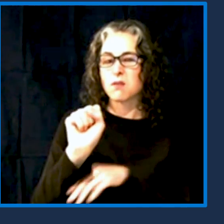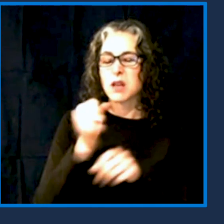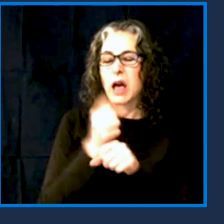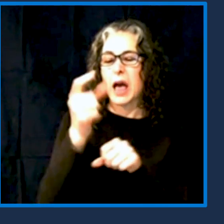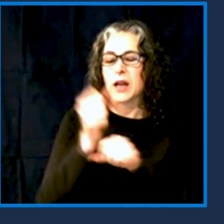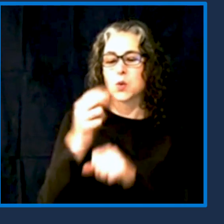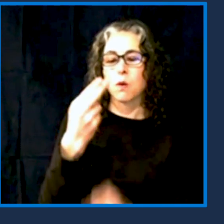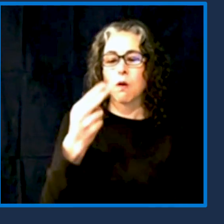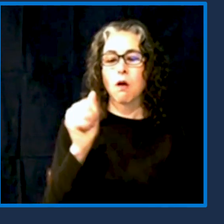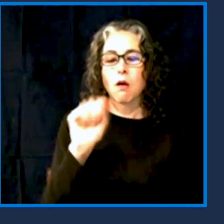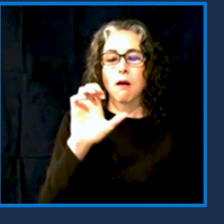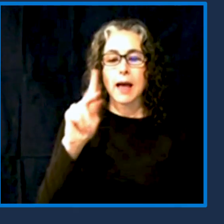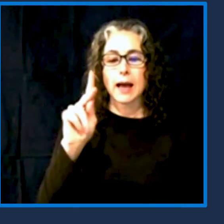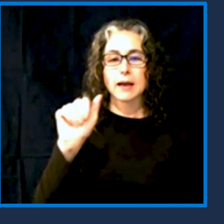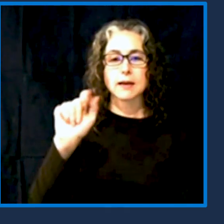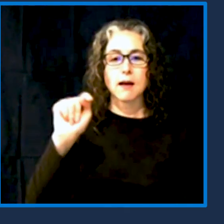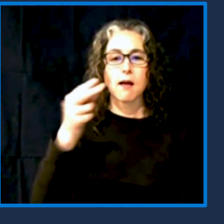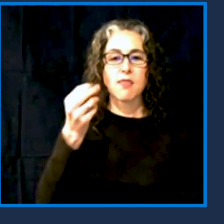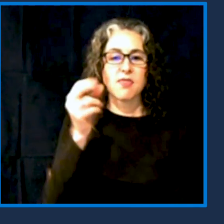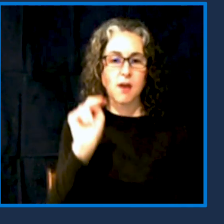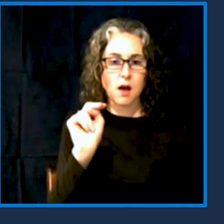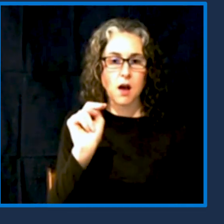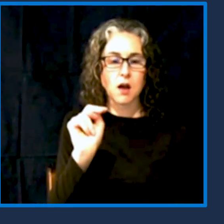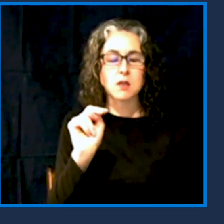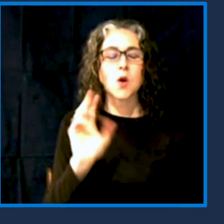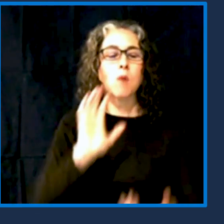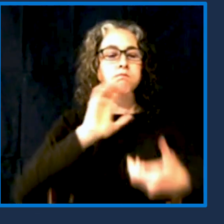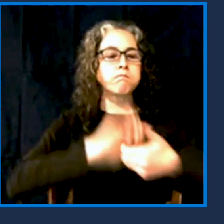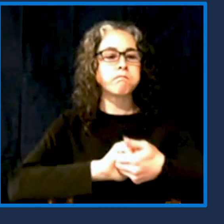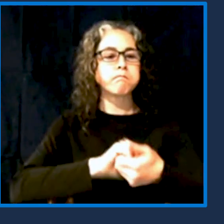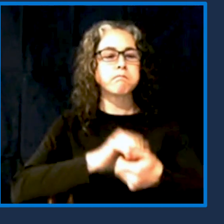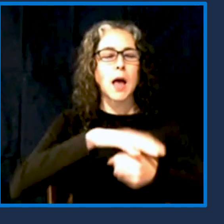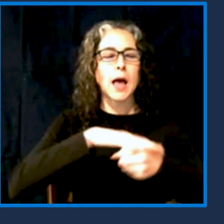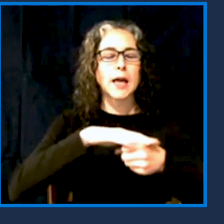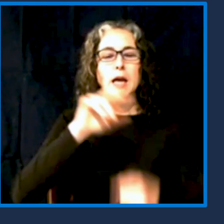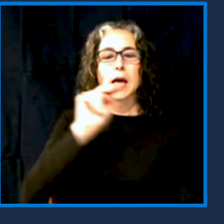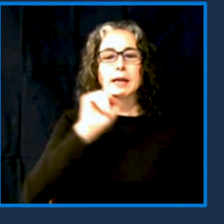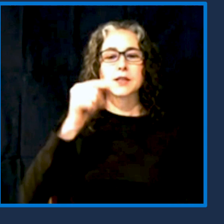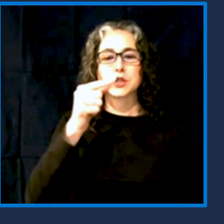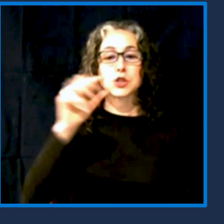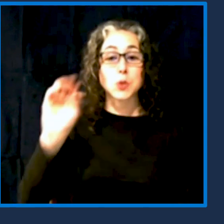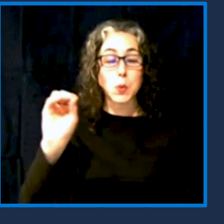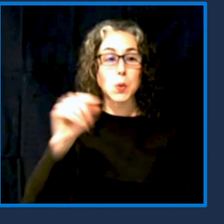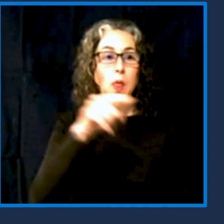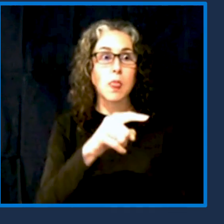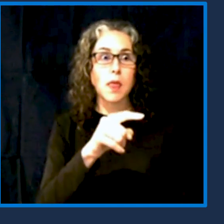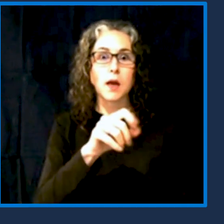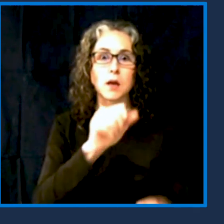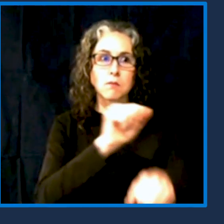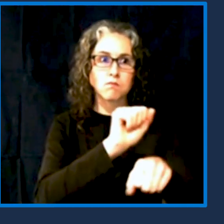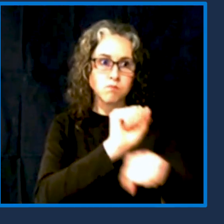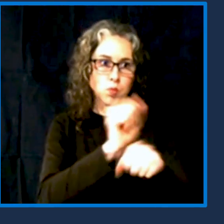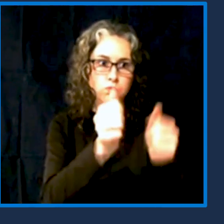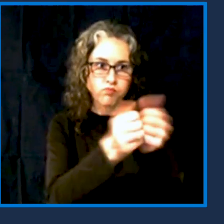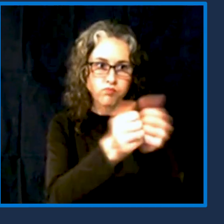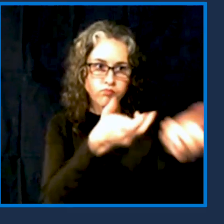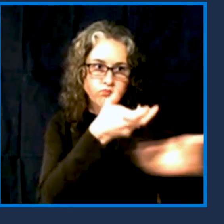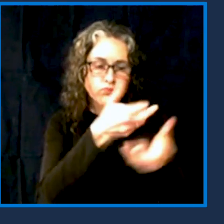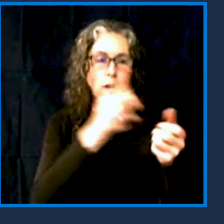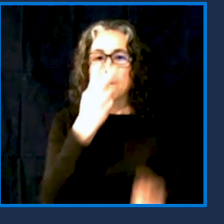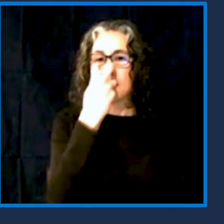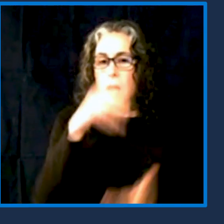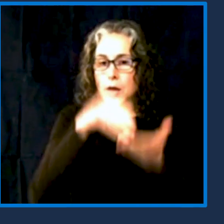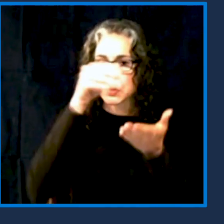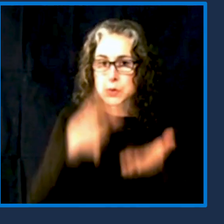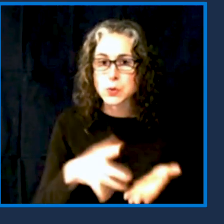annual hackathon, and I took this opportunity to kind of work with a local NGO And this NGO works with blind students. And we were set